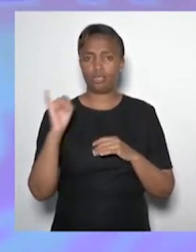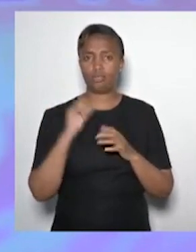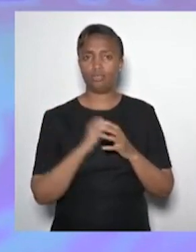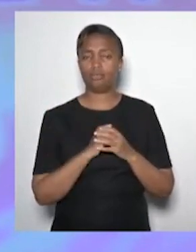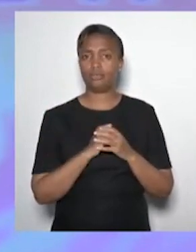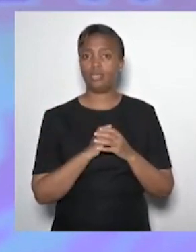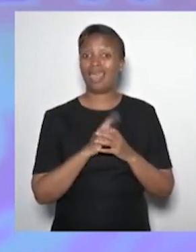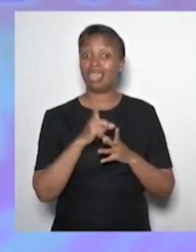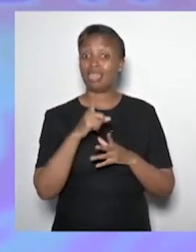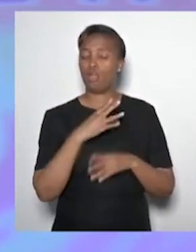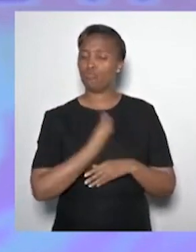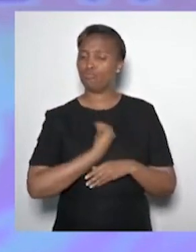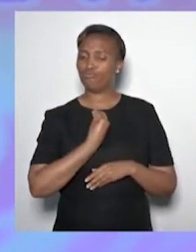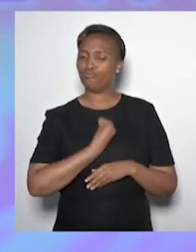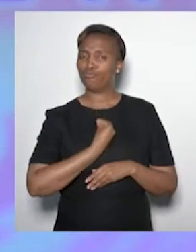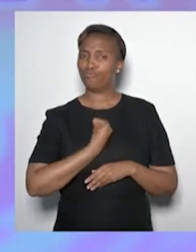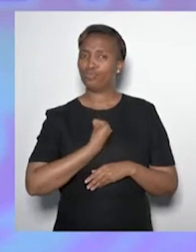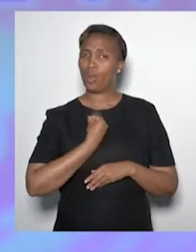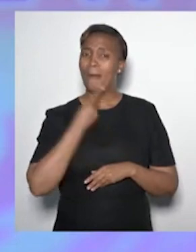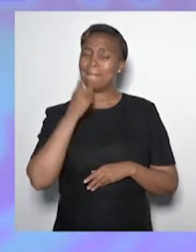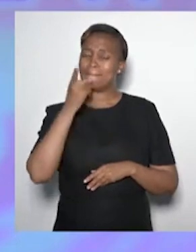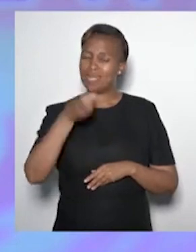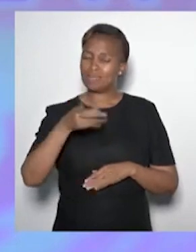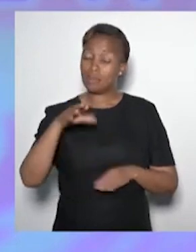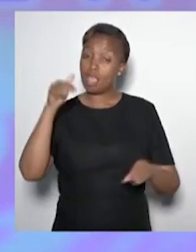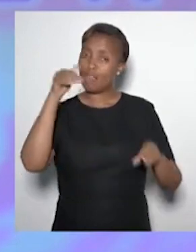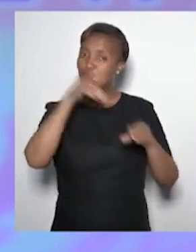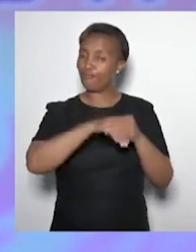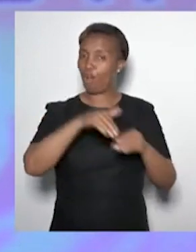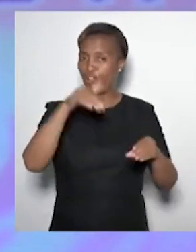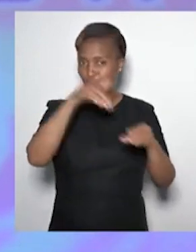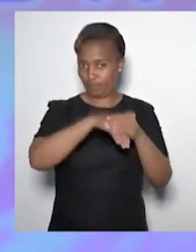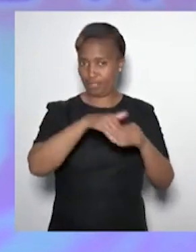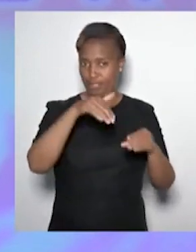The youth must get involved